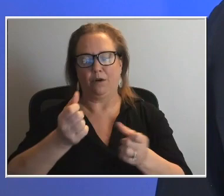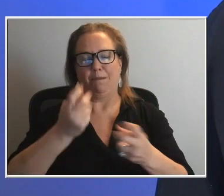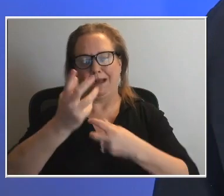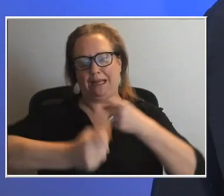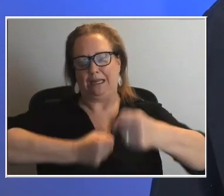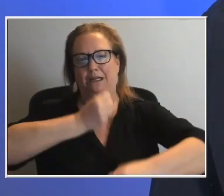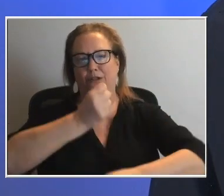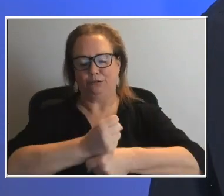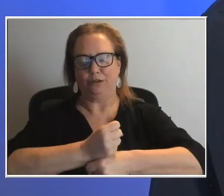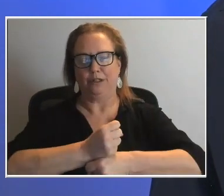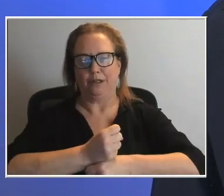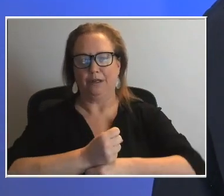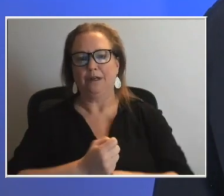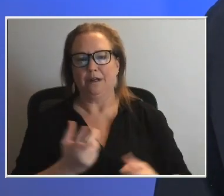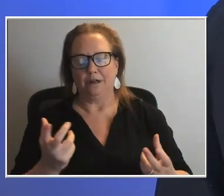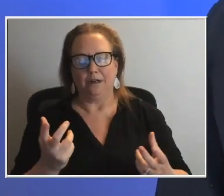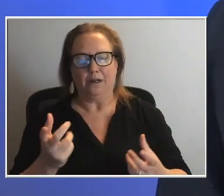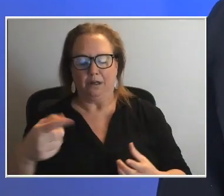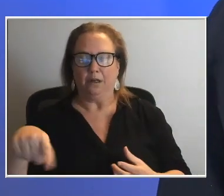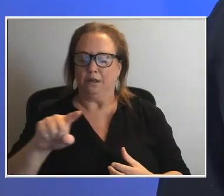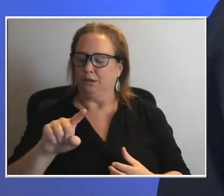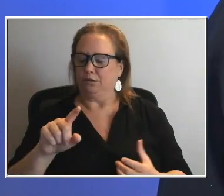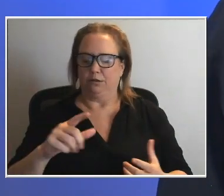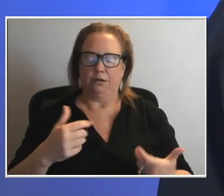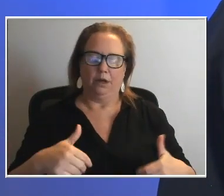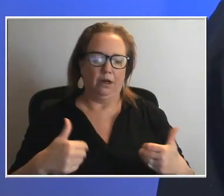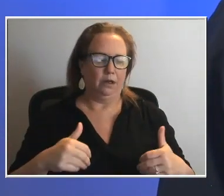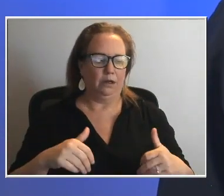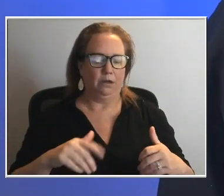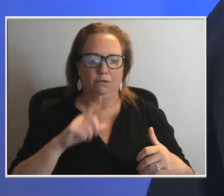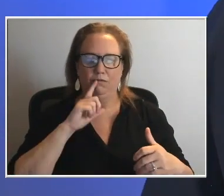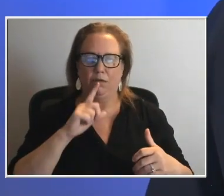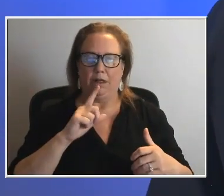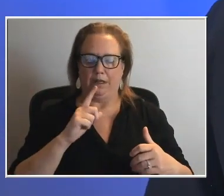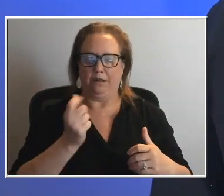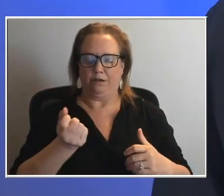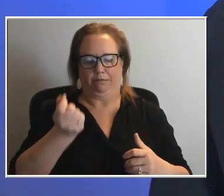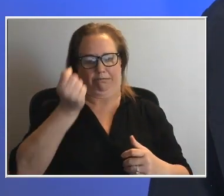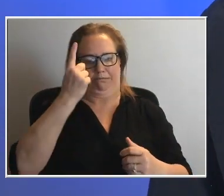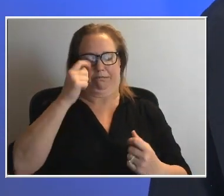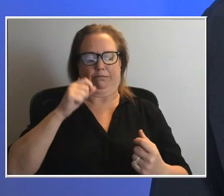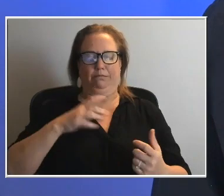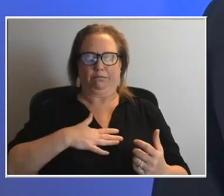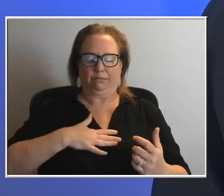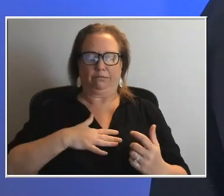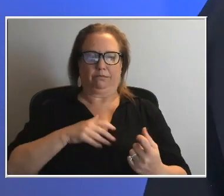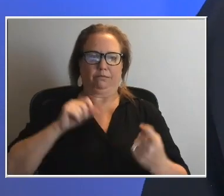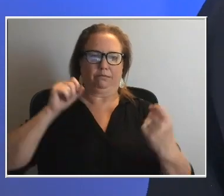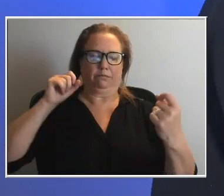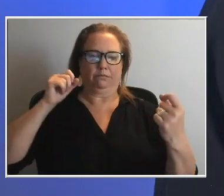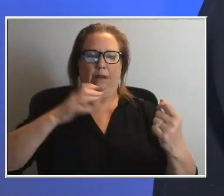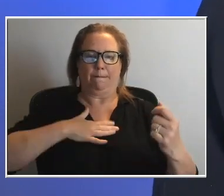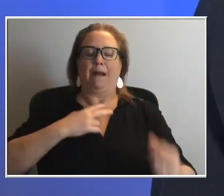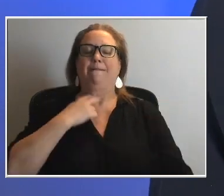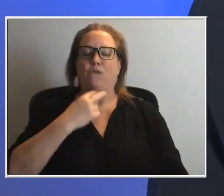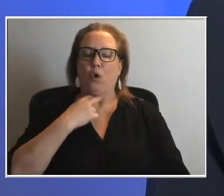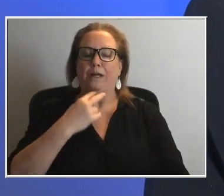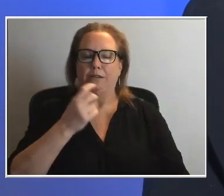and so she was able to read me quickly through my tone of voice,